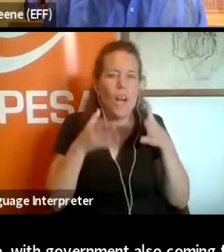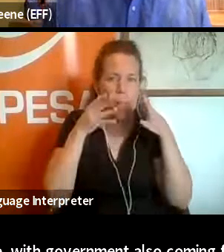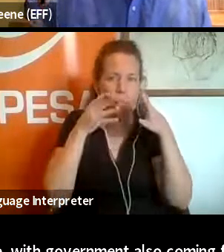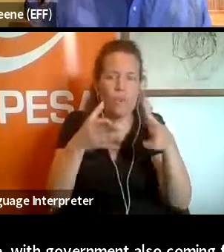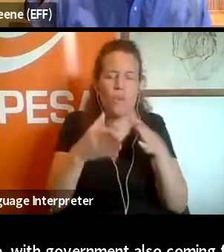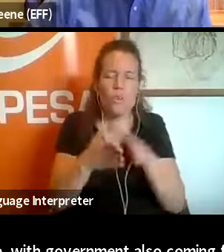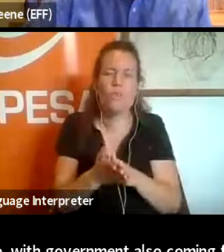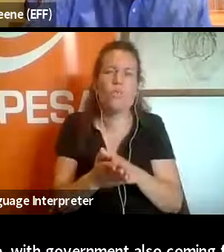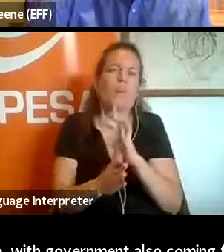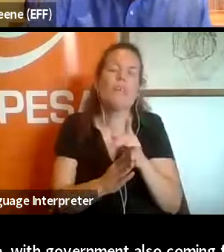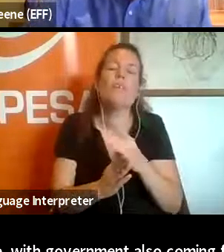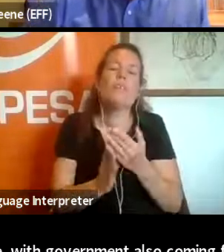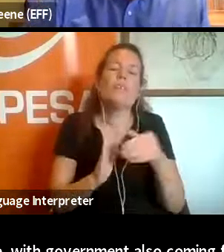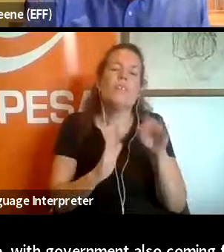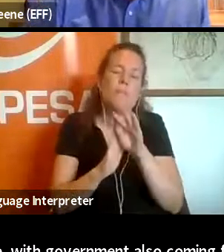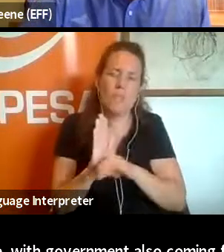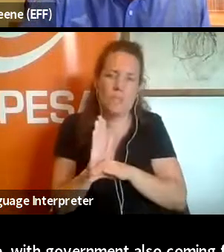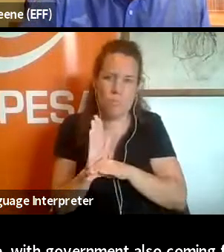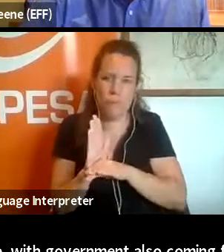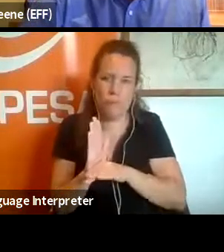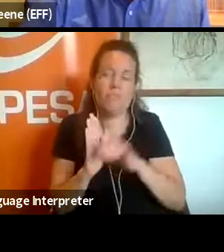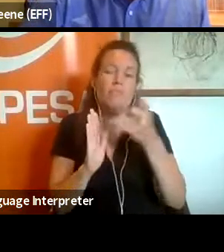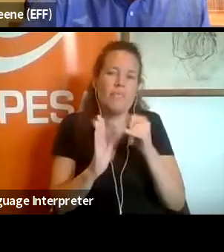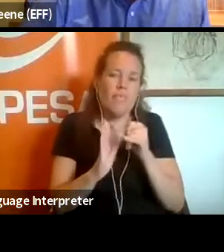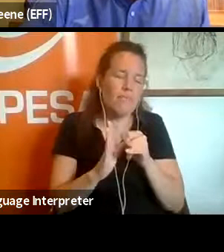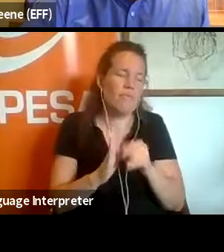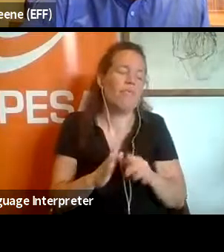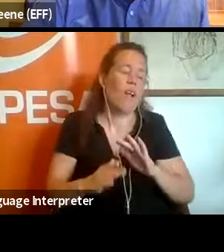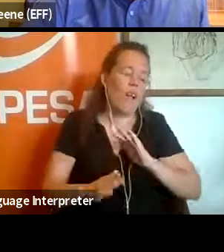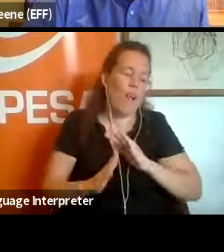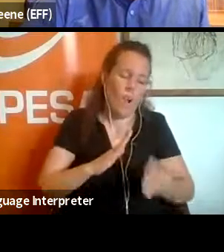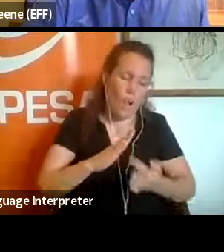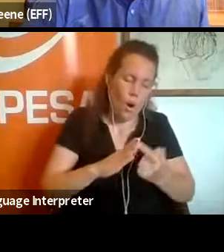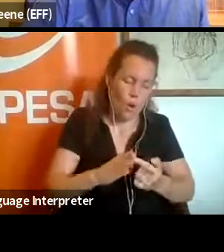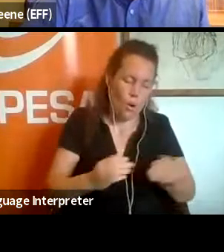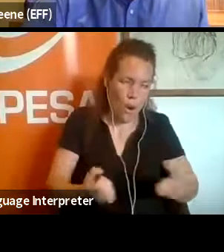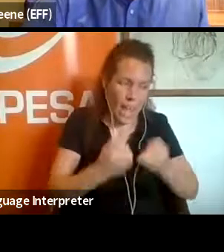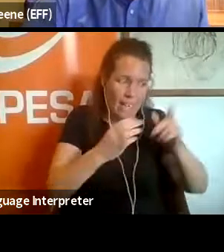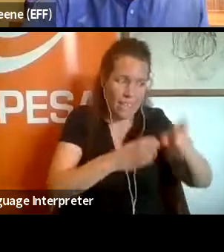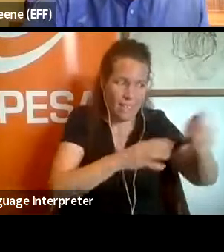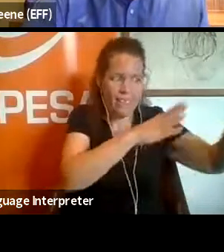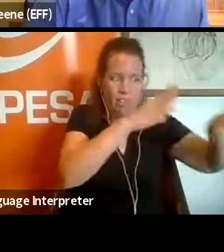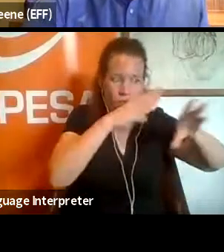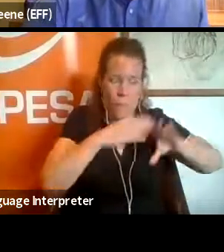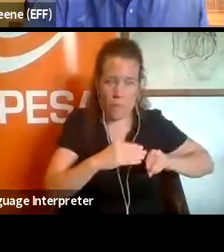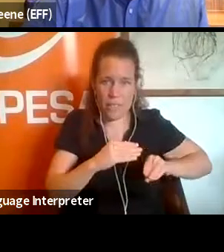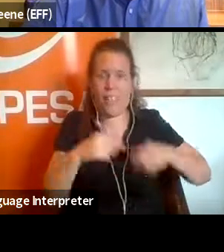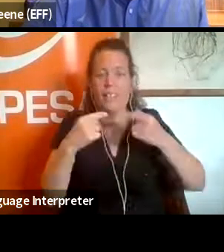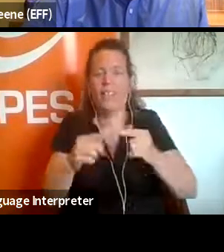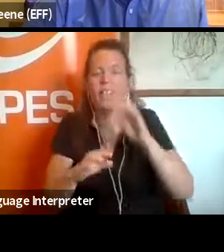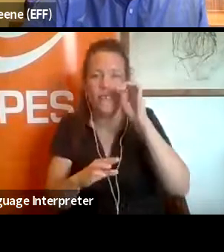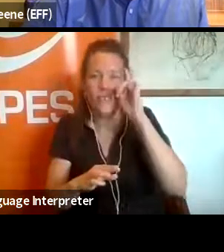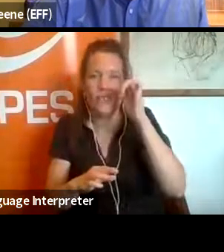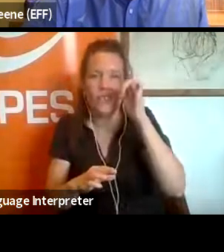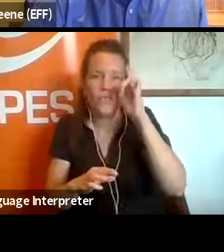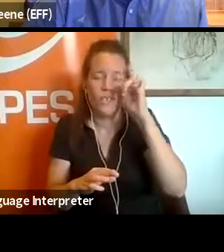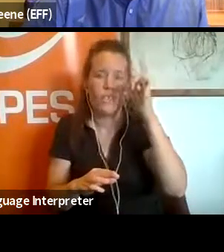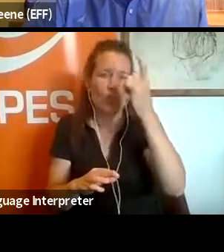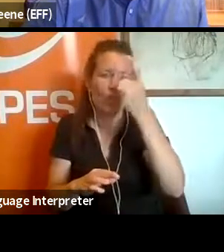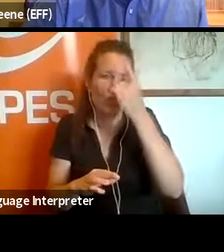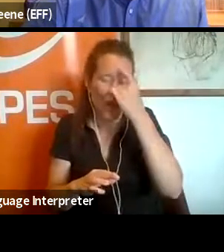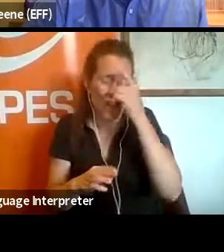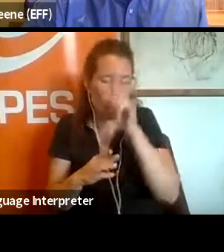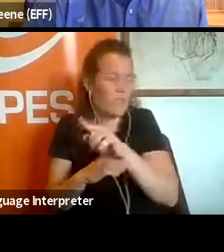been adopted by local actors and people that governments do not consider combative. Like, for